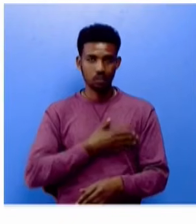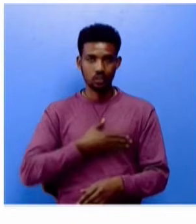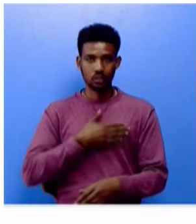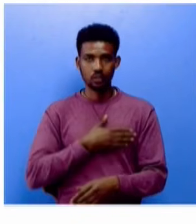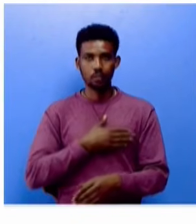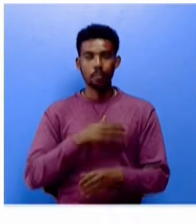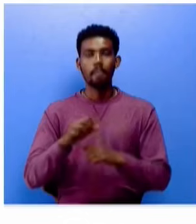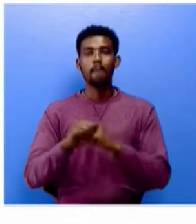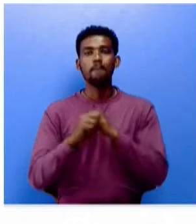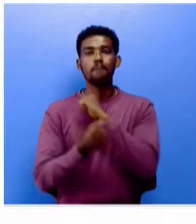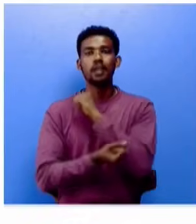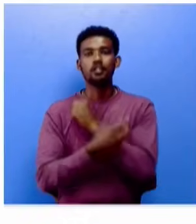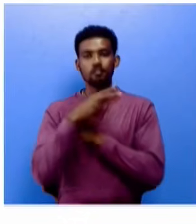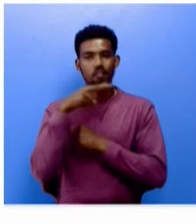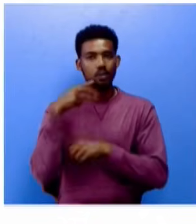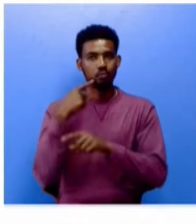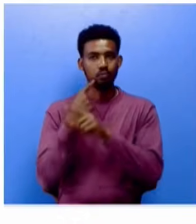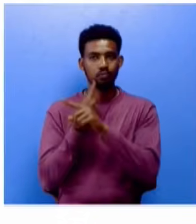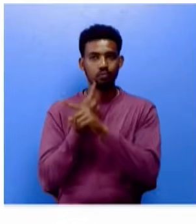Base verb here.